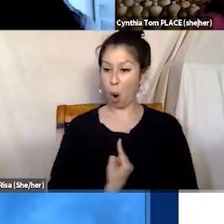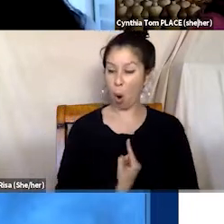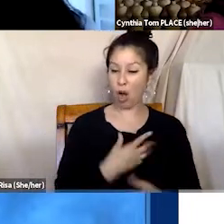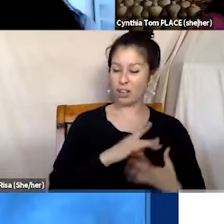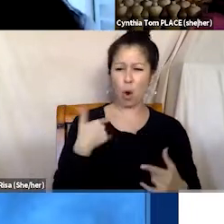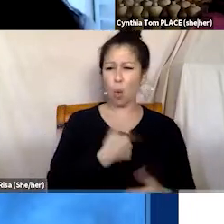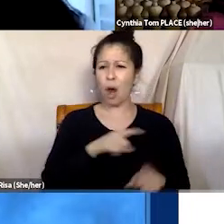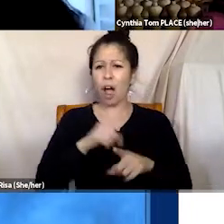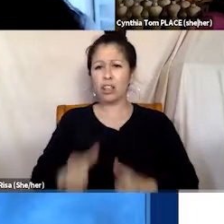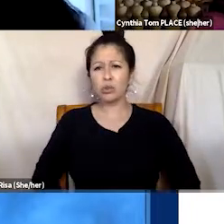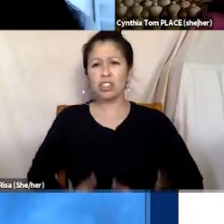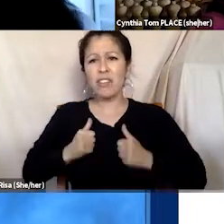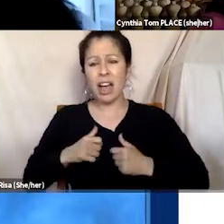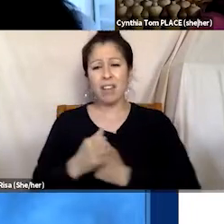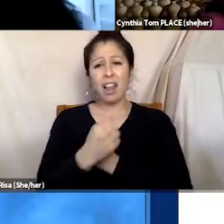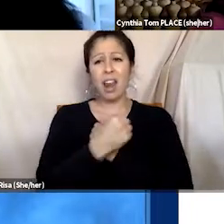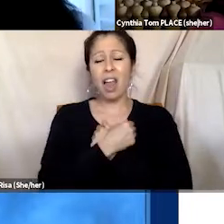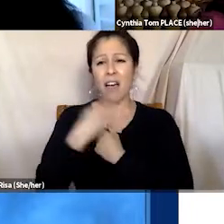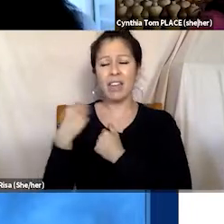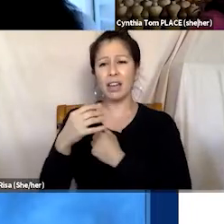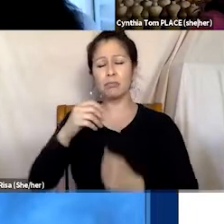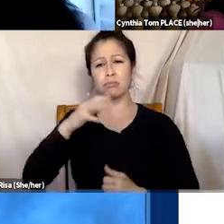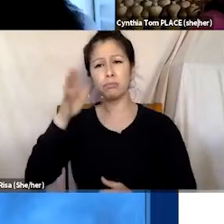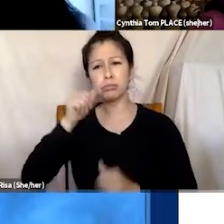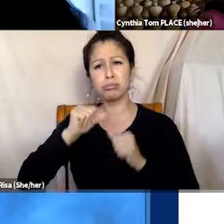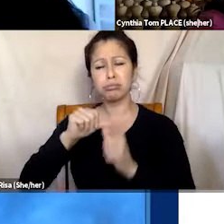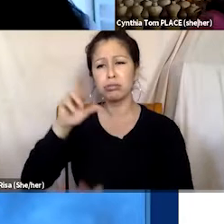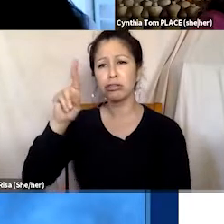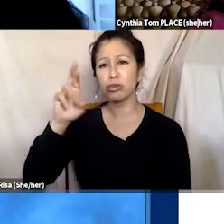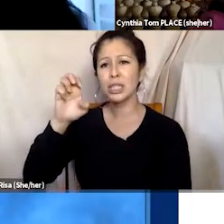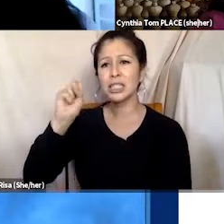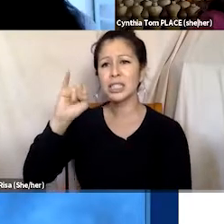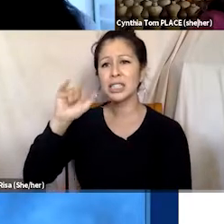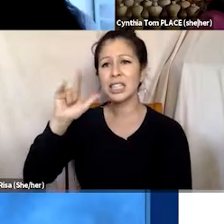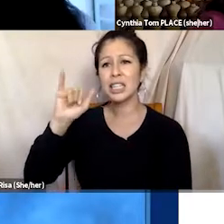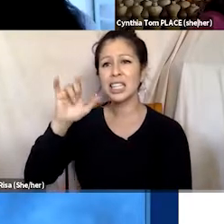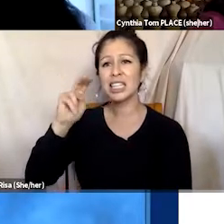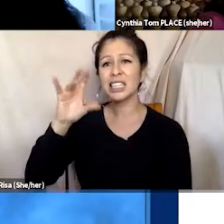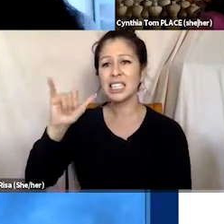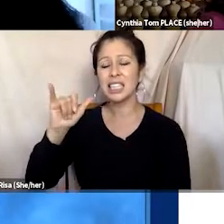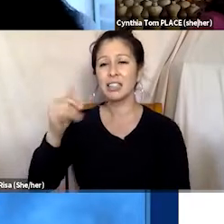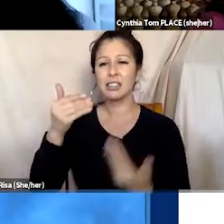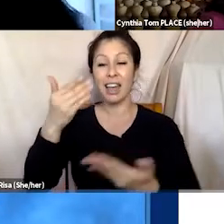survival and love and resiliency. So I'm going to let you sit with that for just a moment.